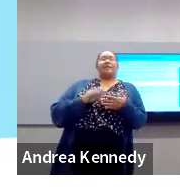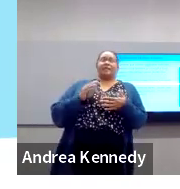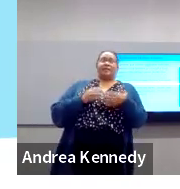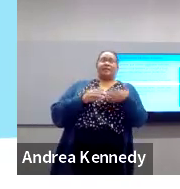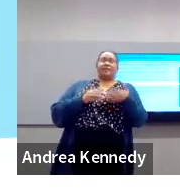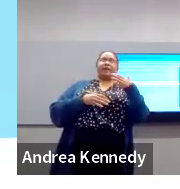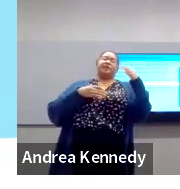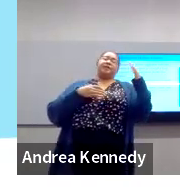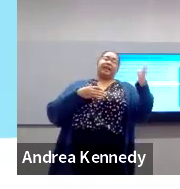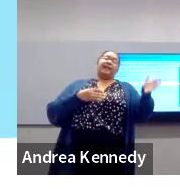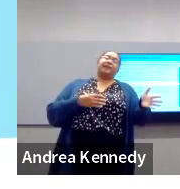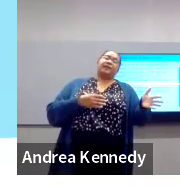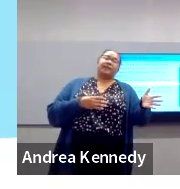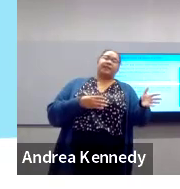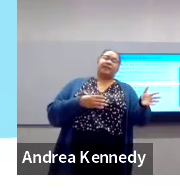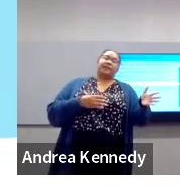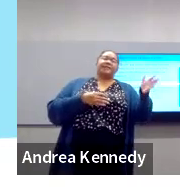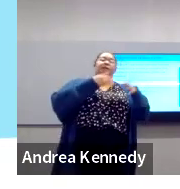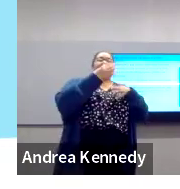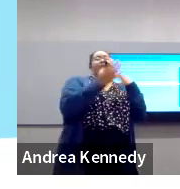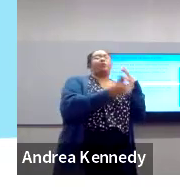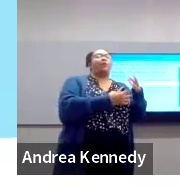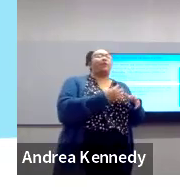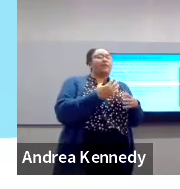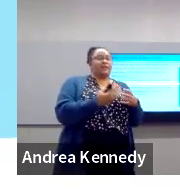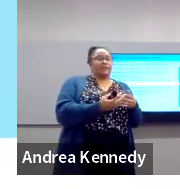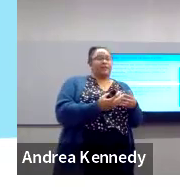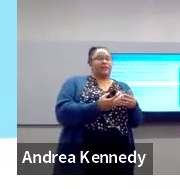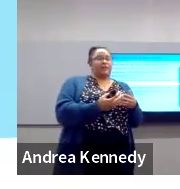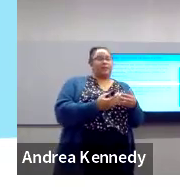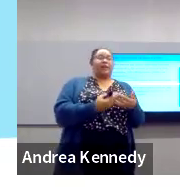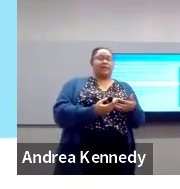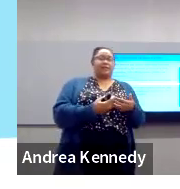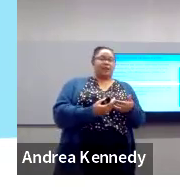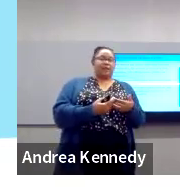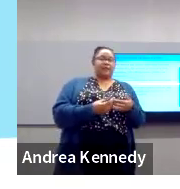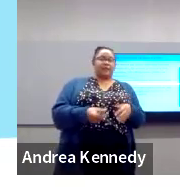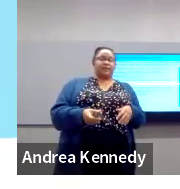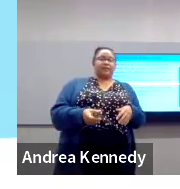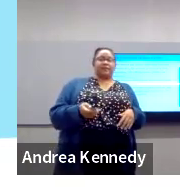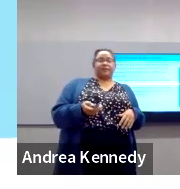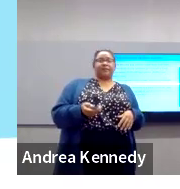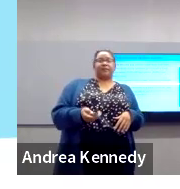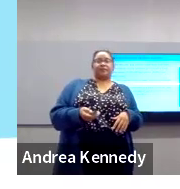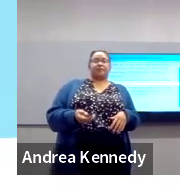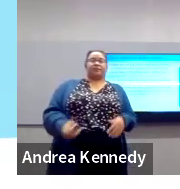But any utility you pay to your landlord is now going to be rolled into your rent charges.